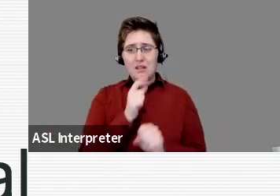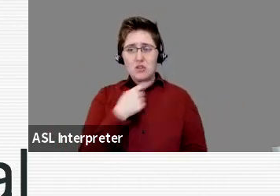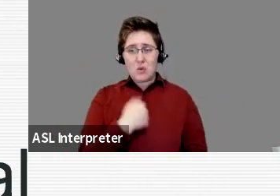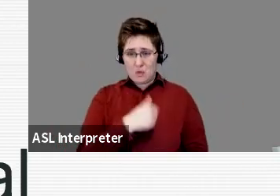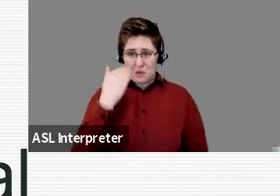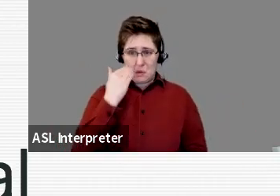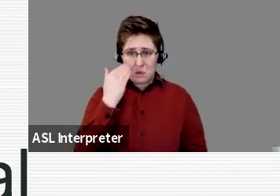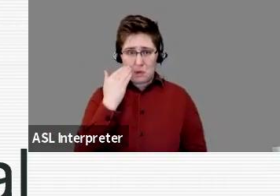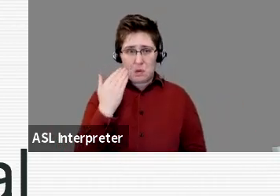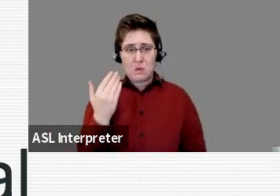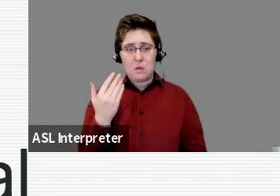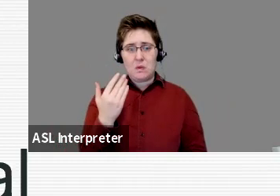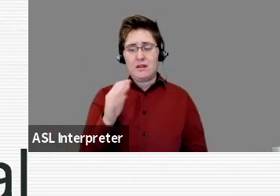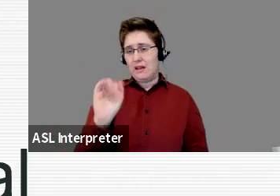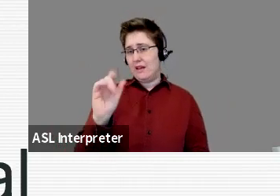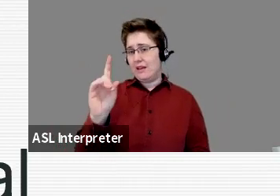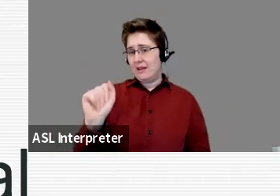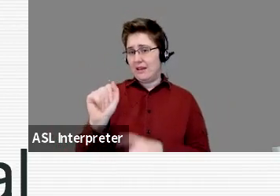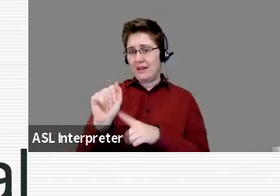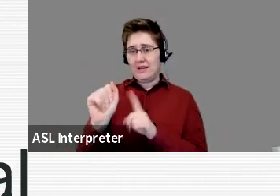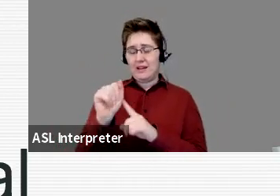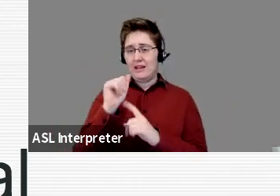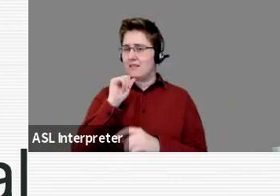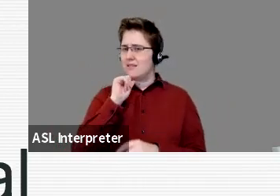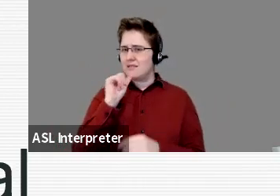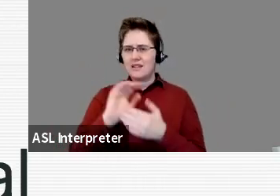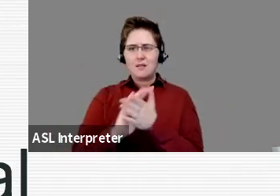that the ADA does not become